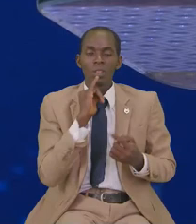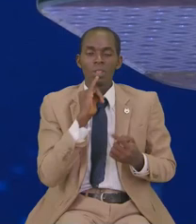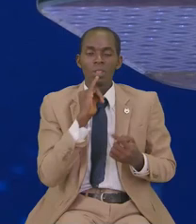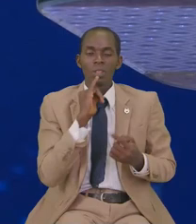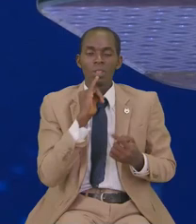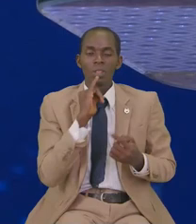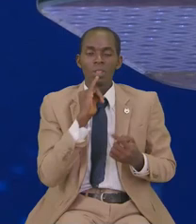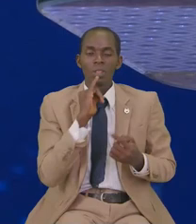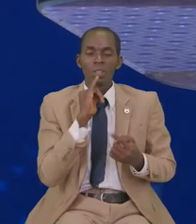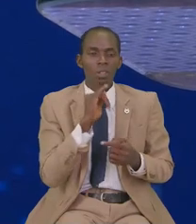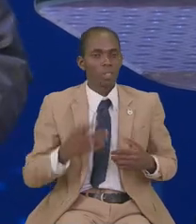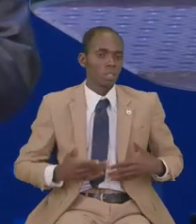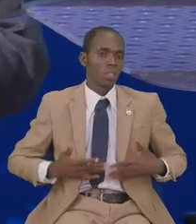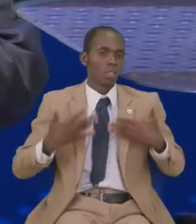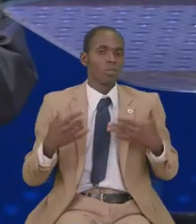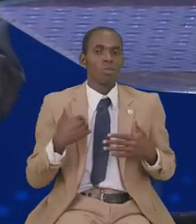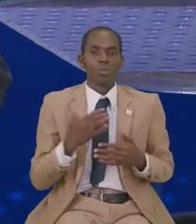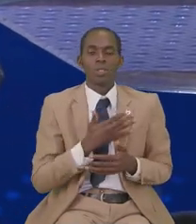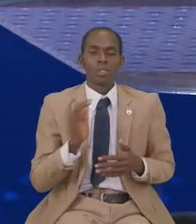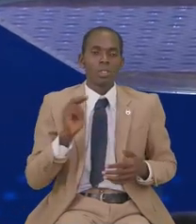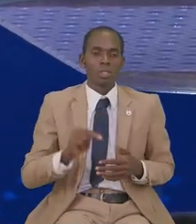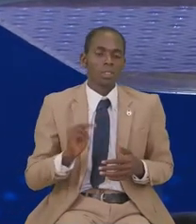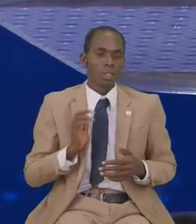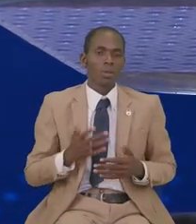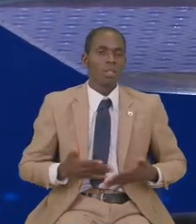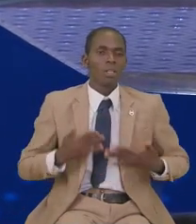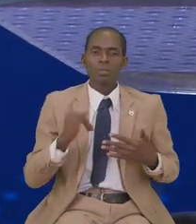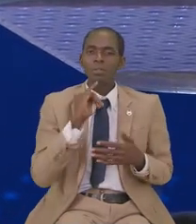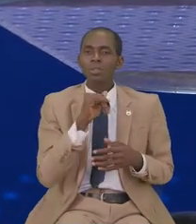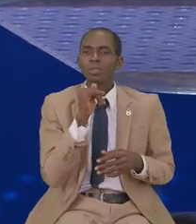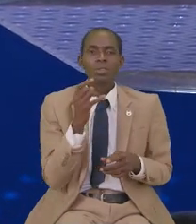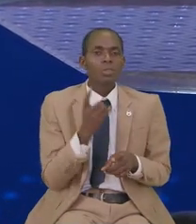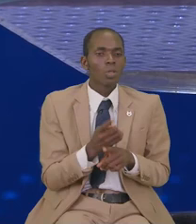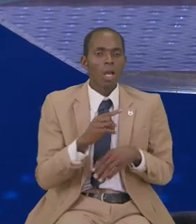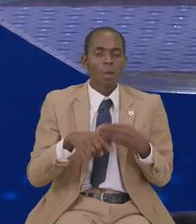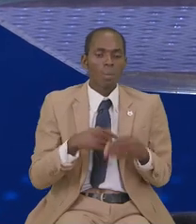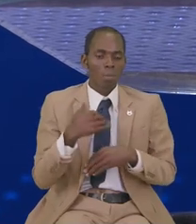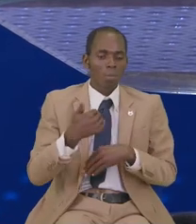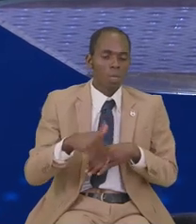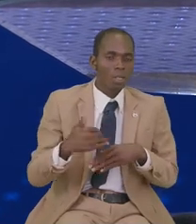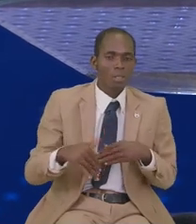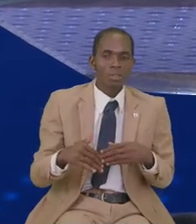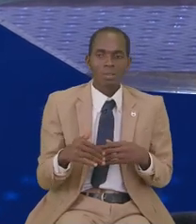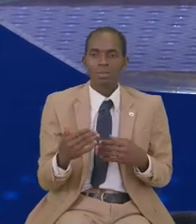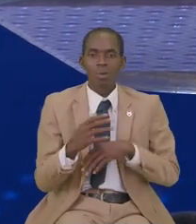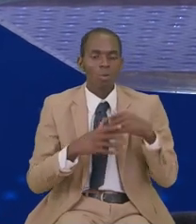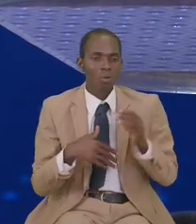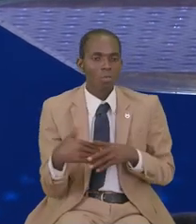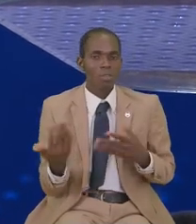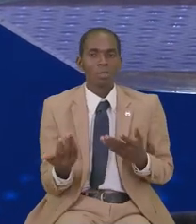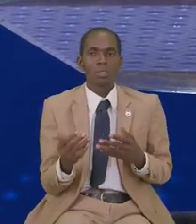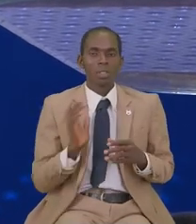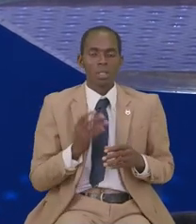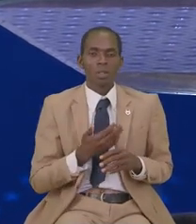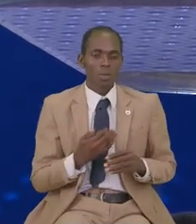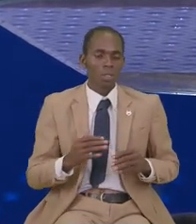for life. We need, our lives is not just bread and butter. Our life, social life, our